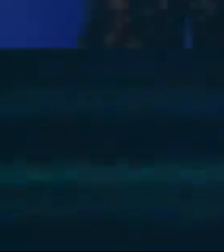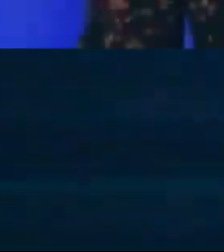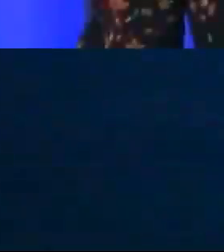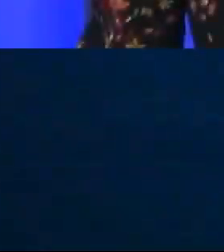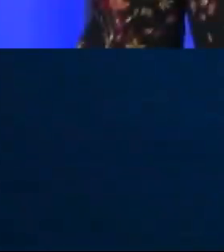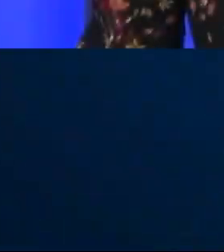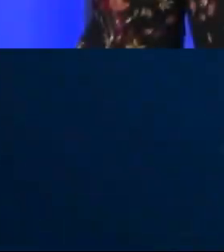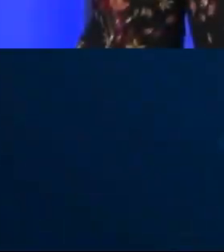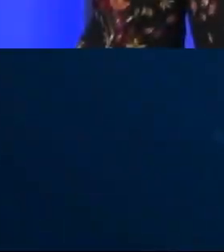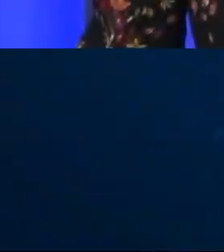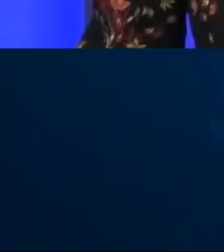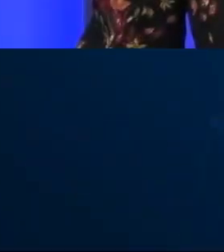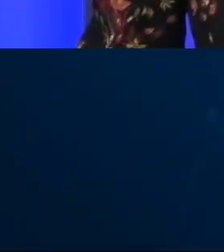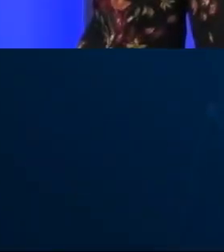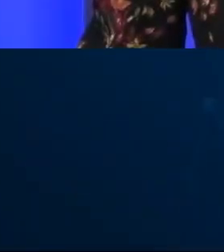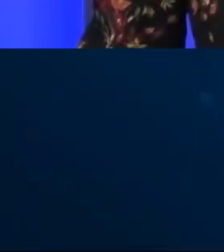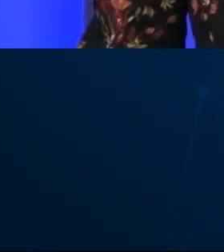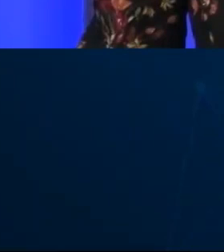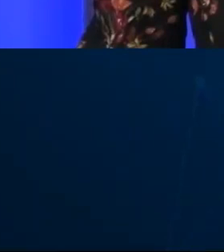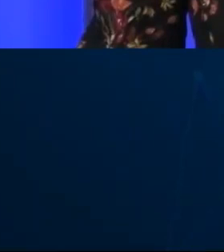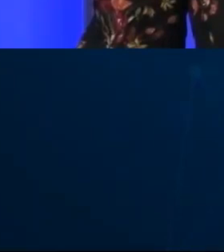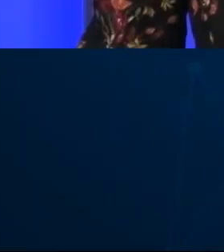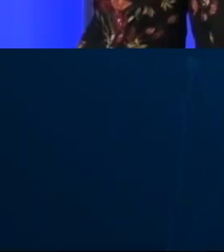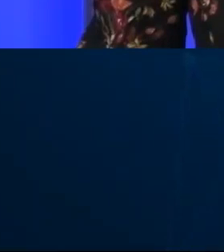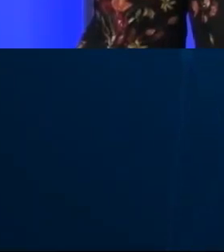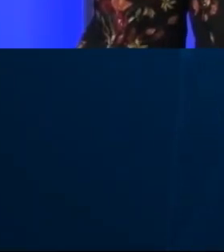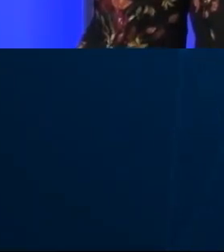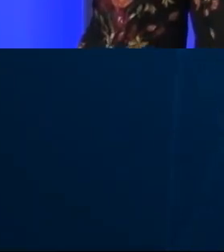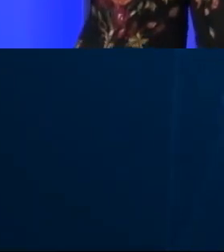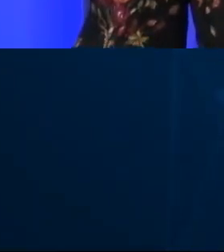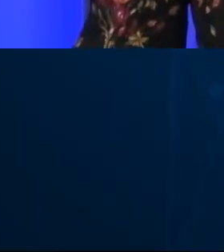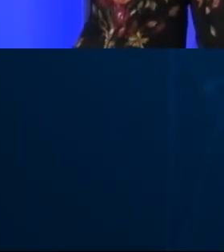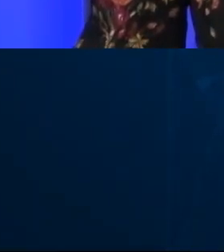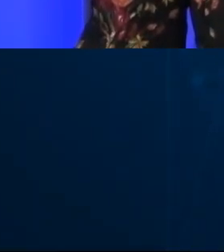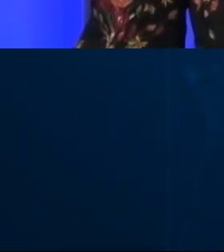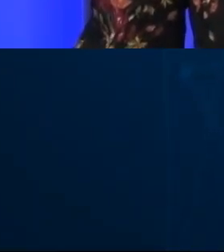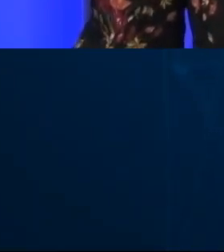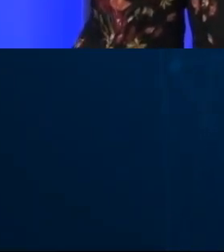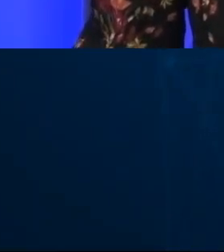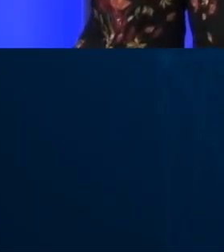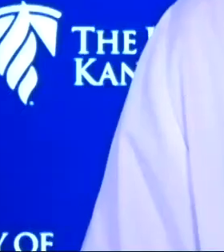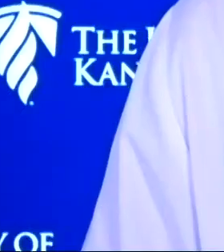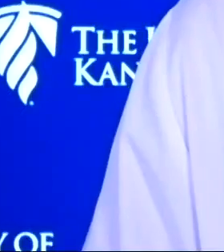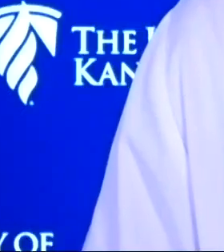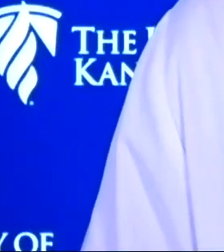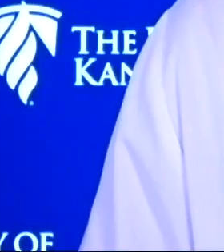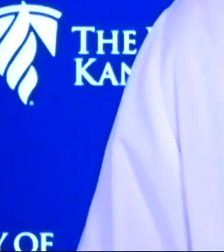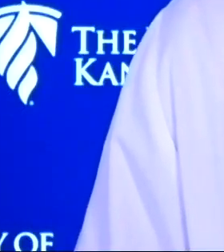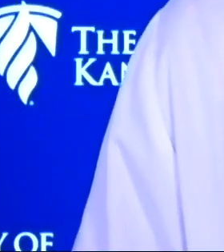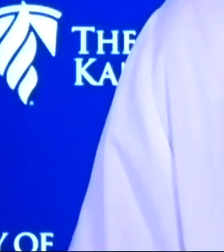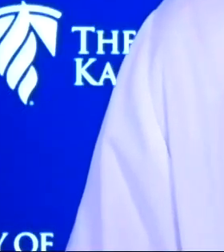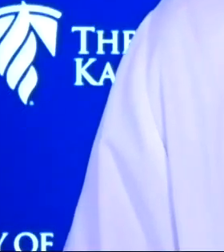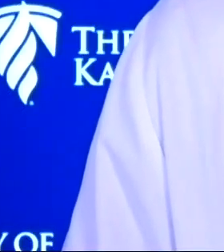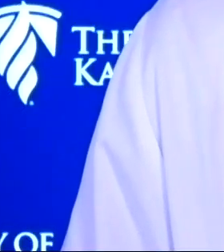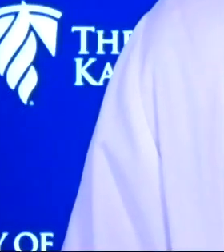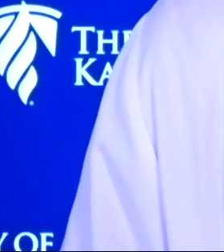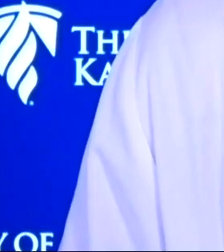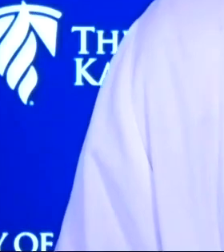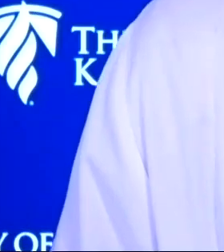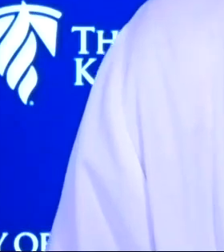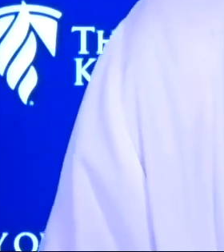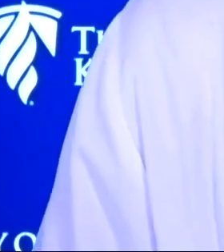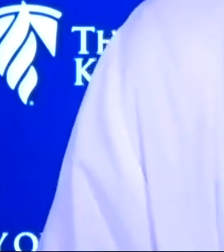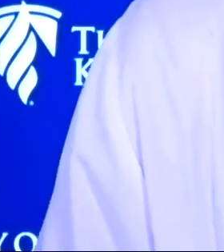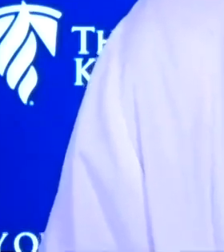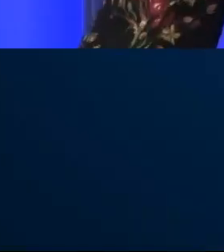What's our COVID count? Hey, yeah, you know, if moving slowly or getting up and feeling tired is a sign of early mortality, I may not